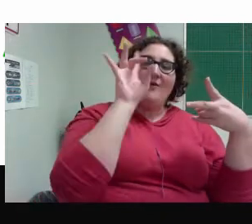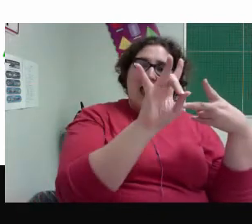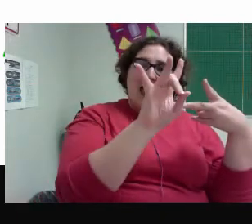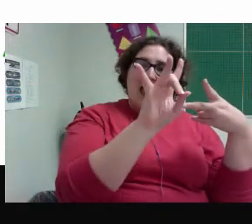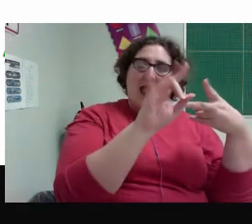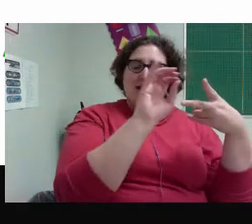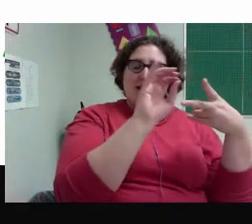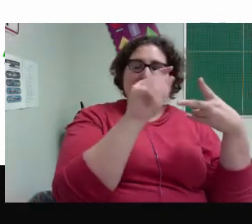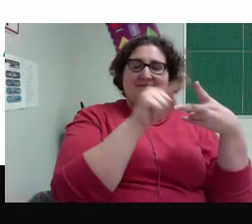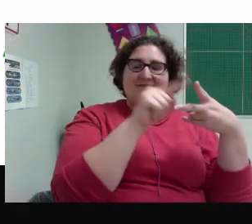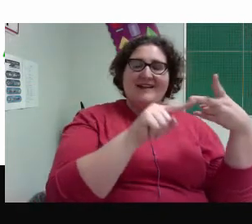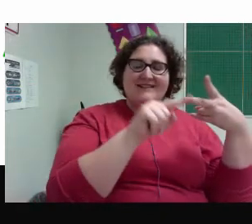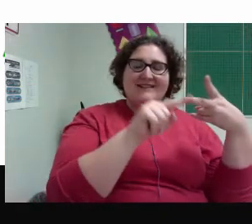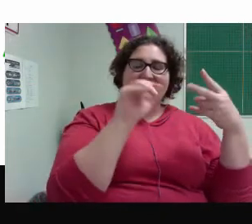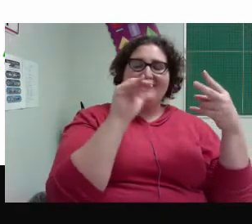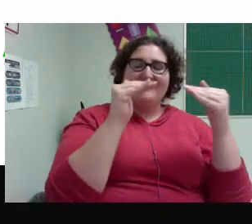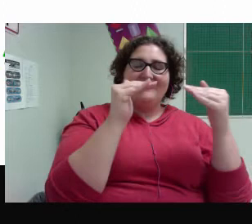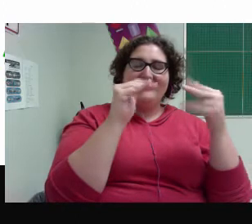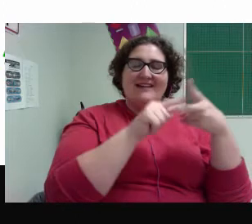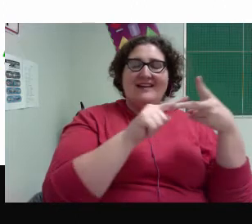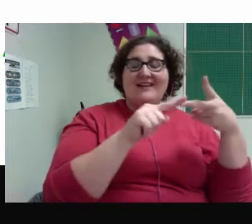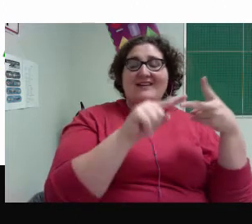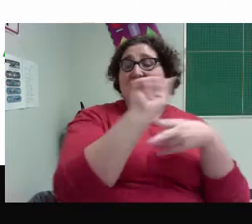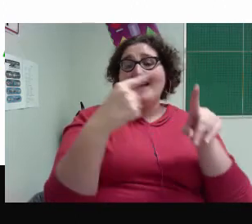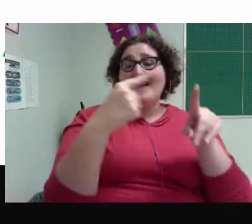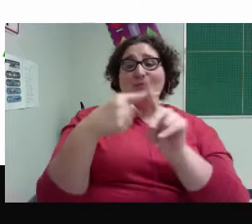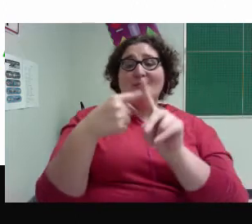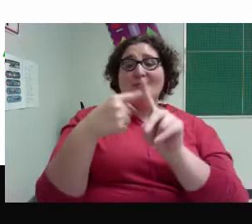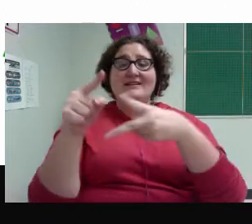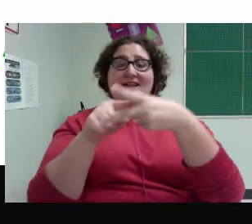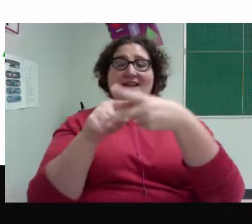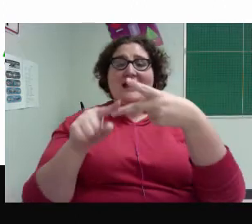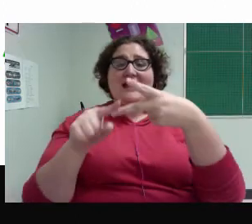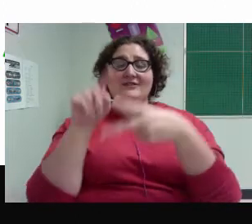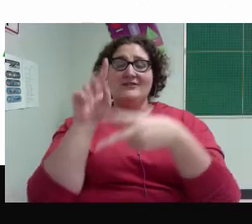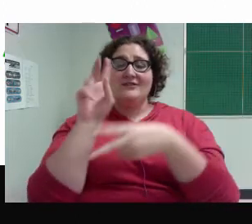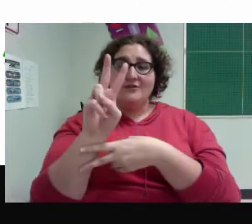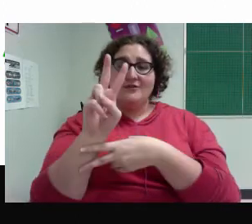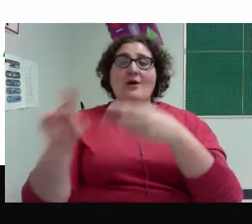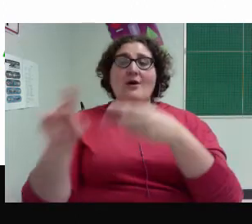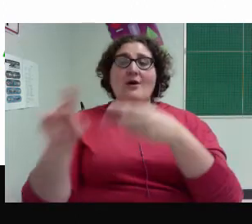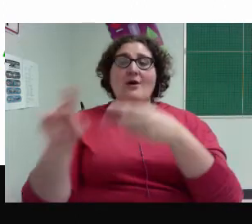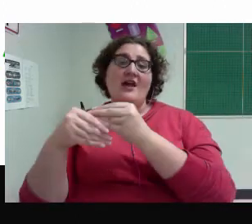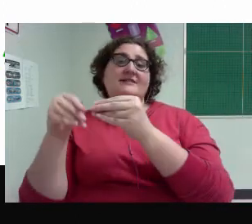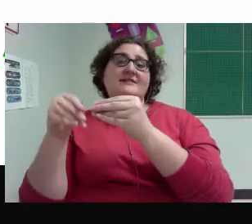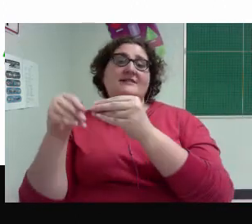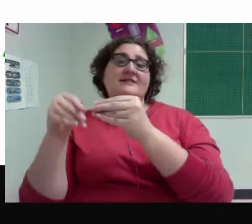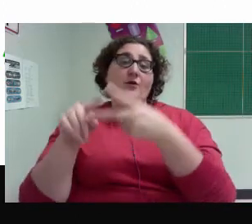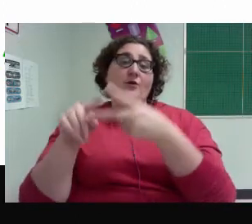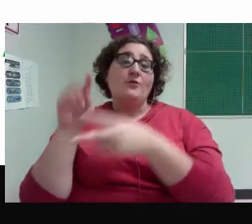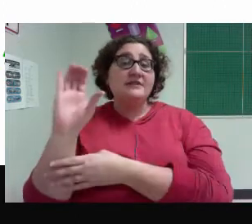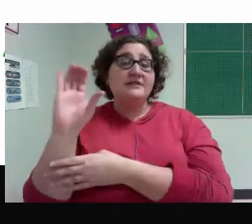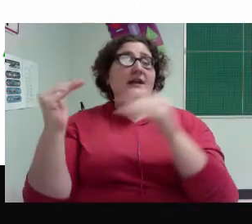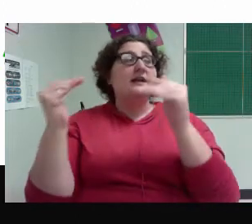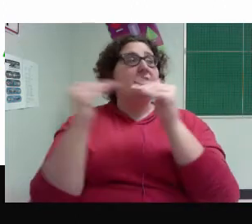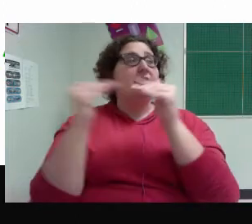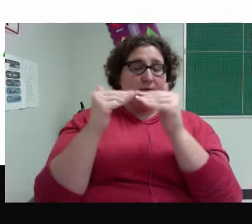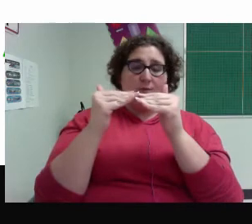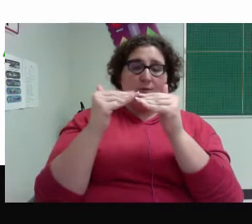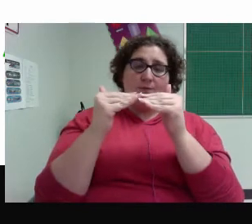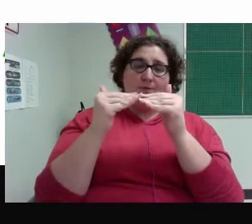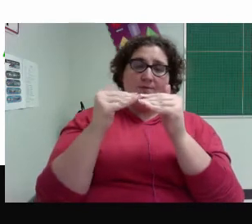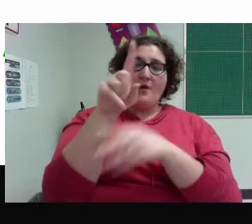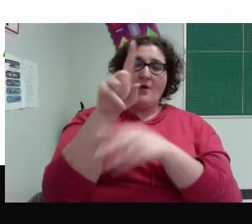A plus the measure of angle 2 plus the measure of angle C